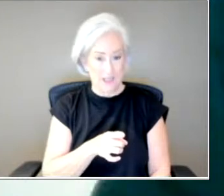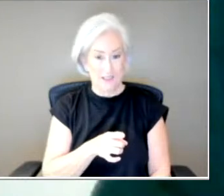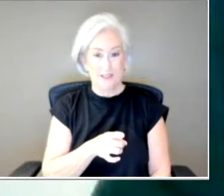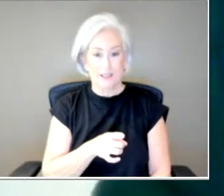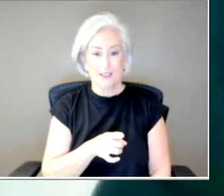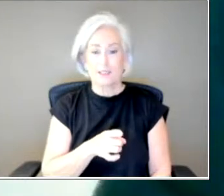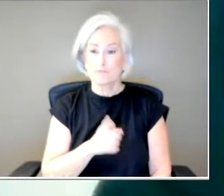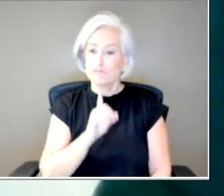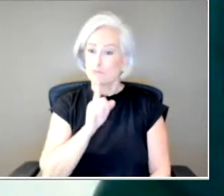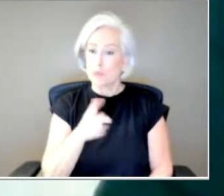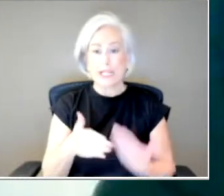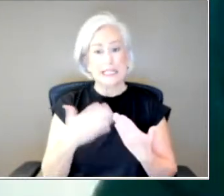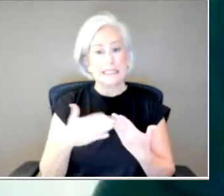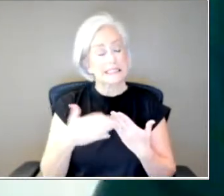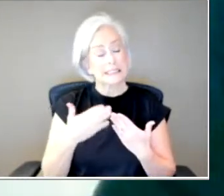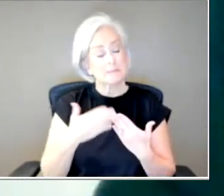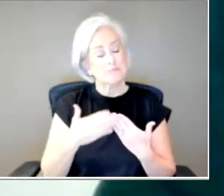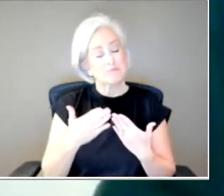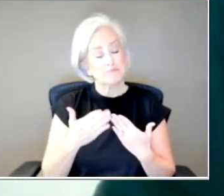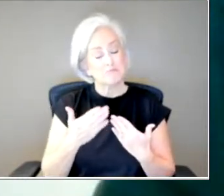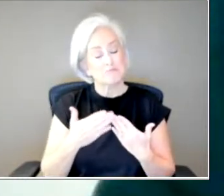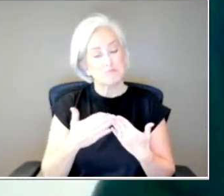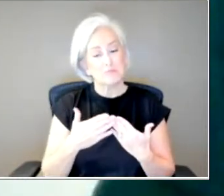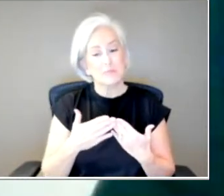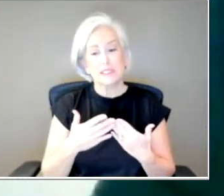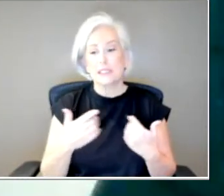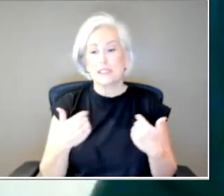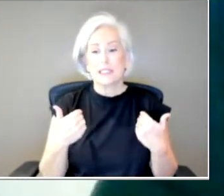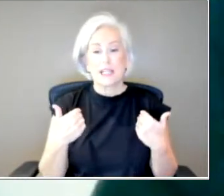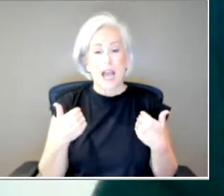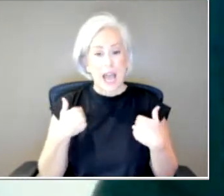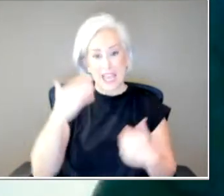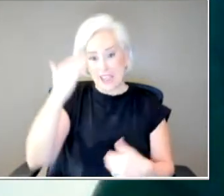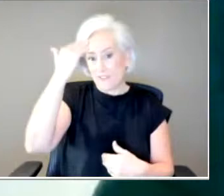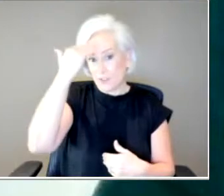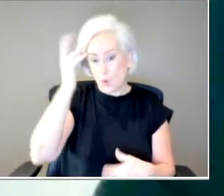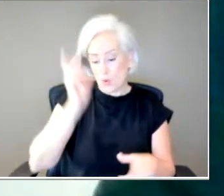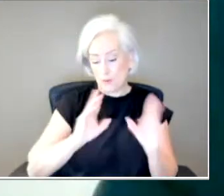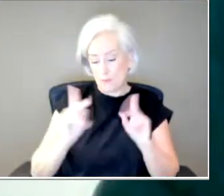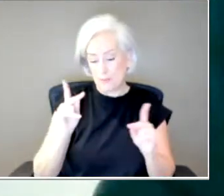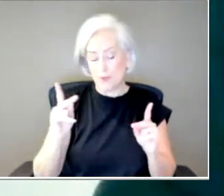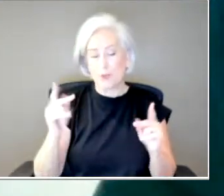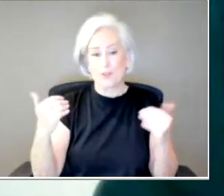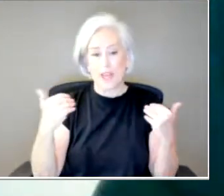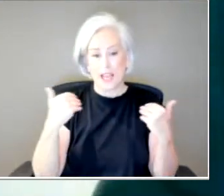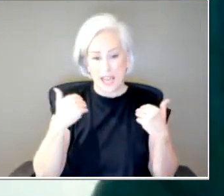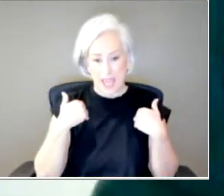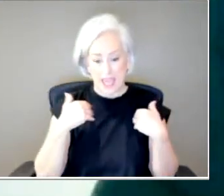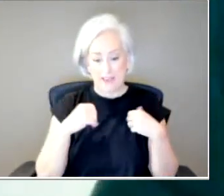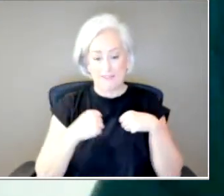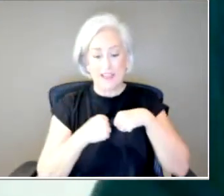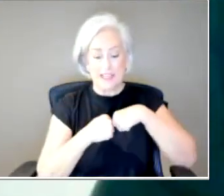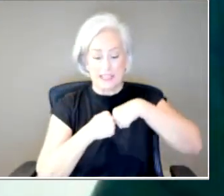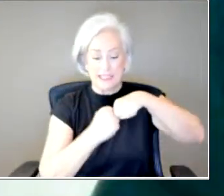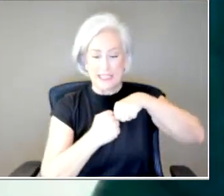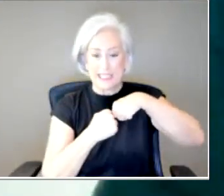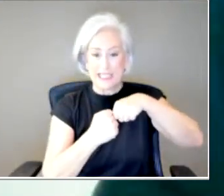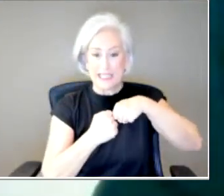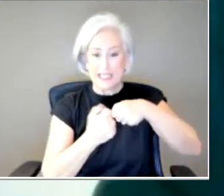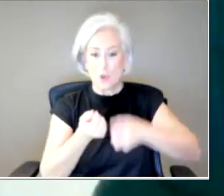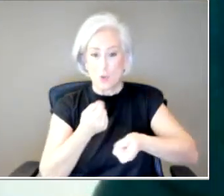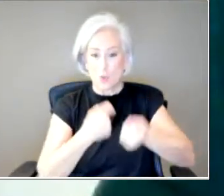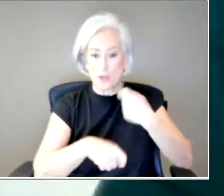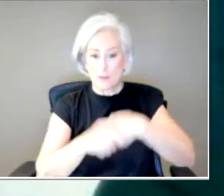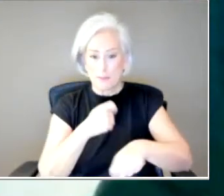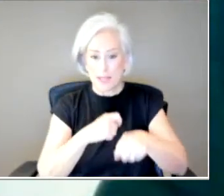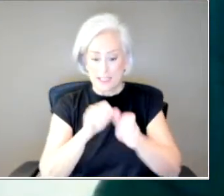pretty easy. And I have known people who've had knee replacement surgery, and I was like, this is a lot